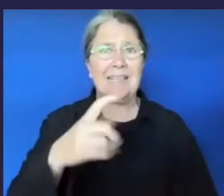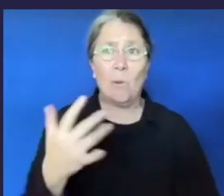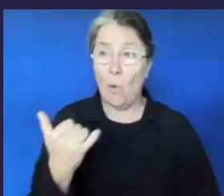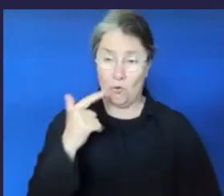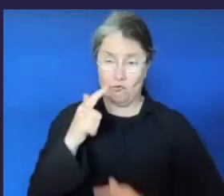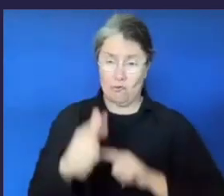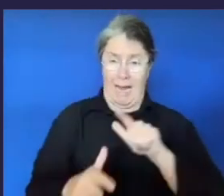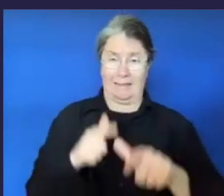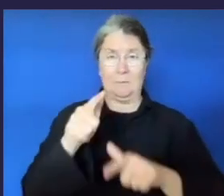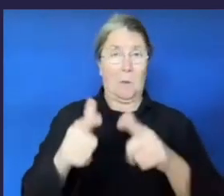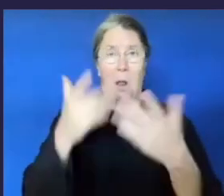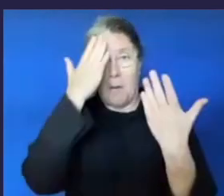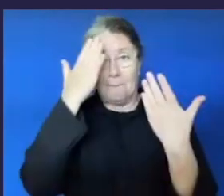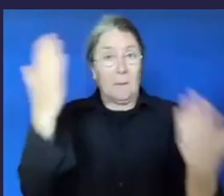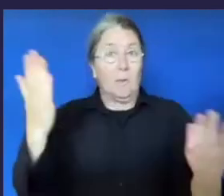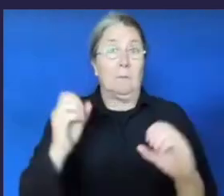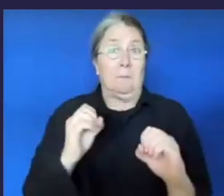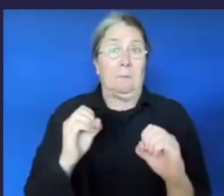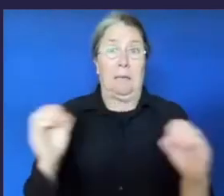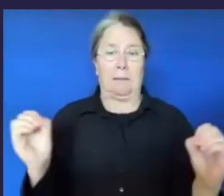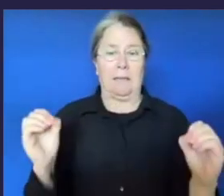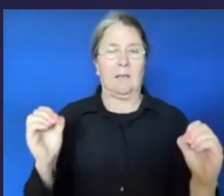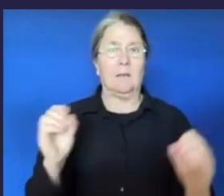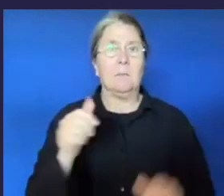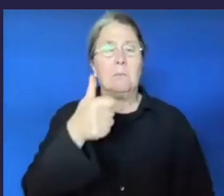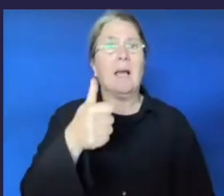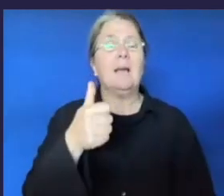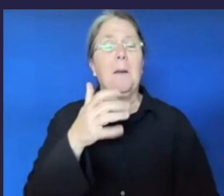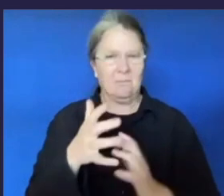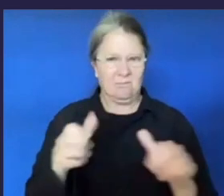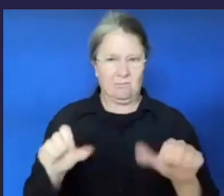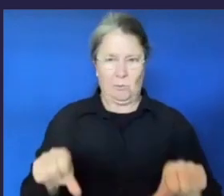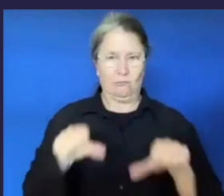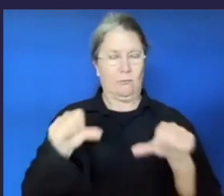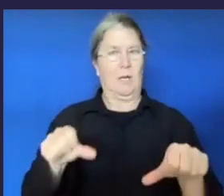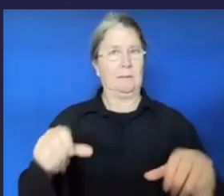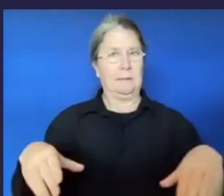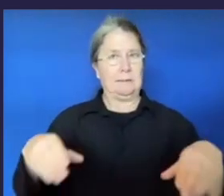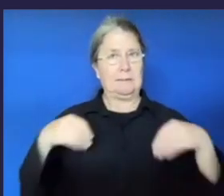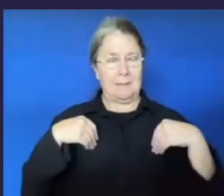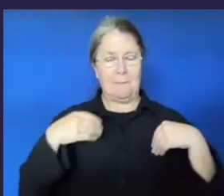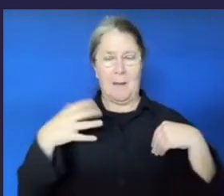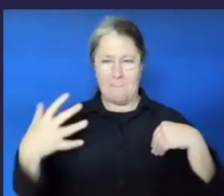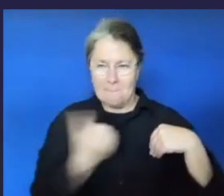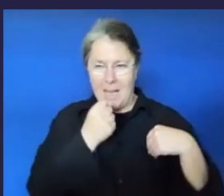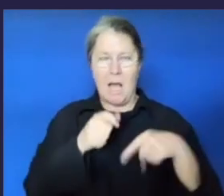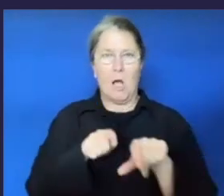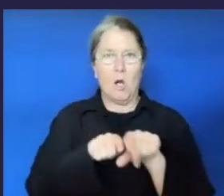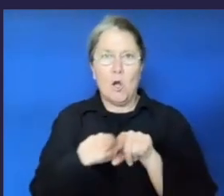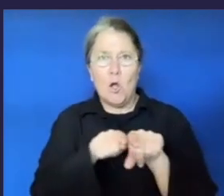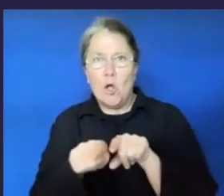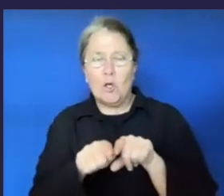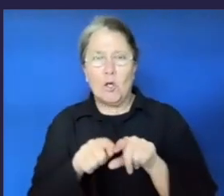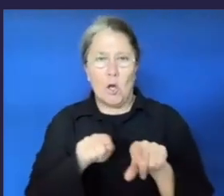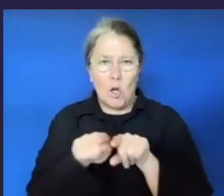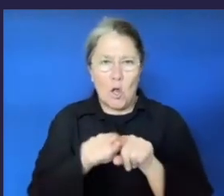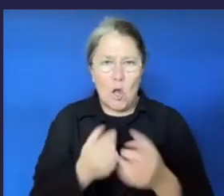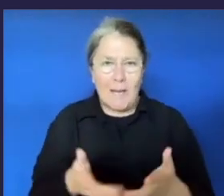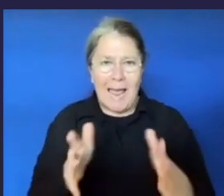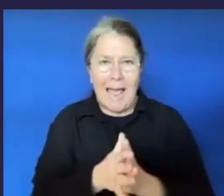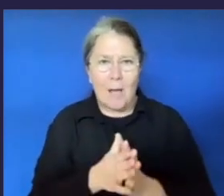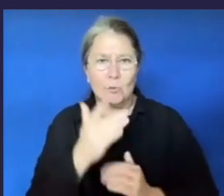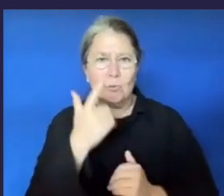okay because then the onus is on us is to know about community and where to find people who know about these